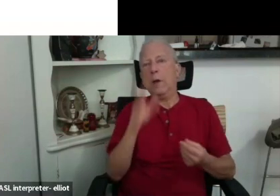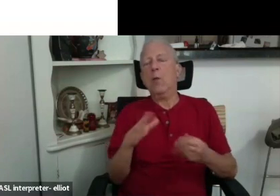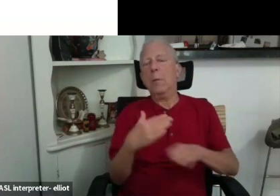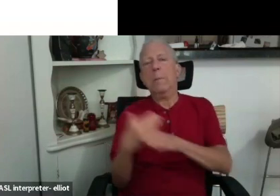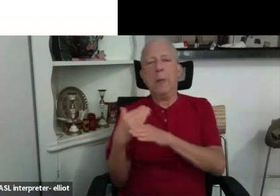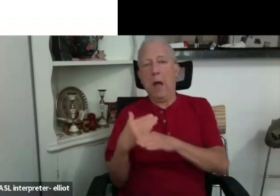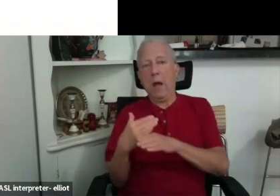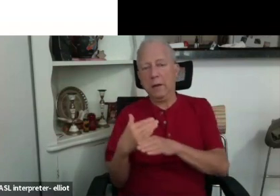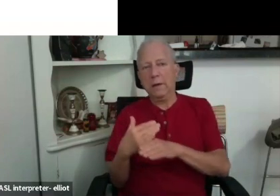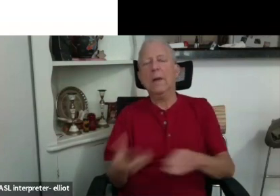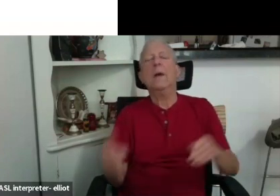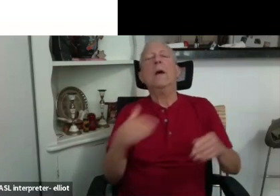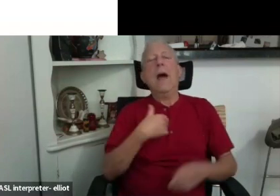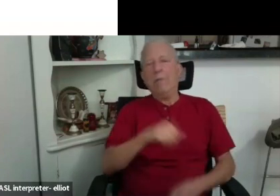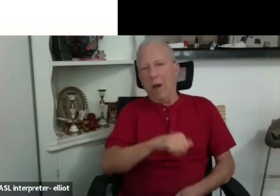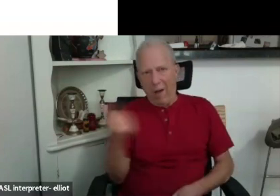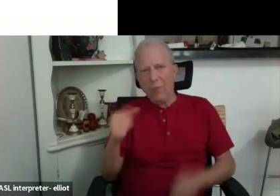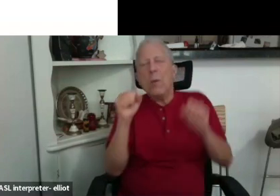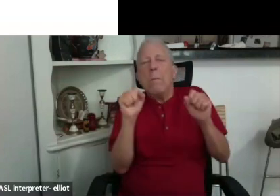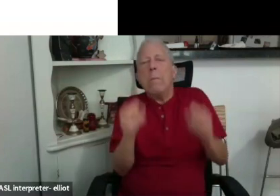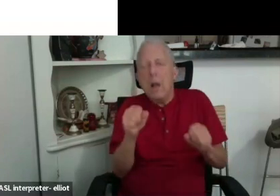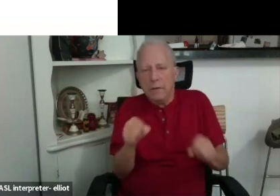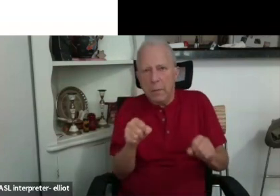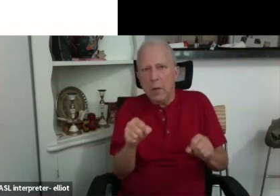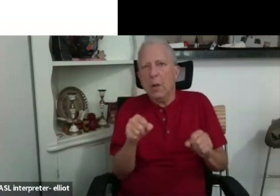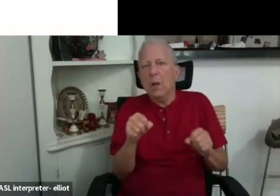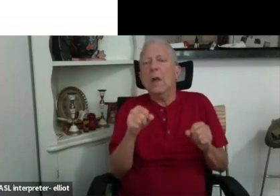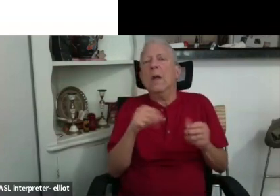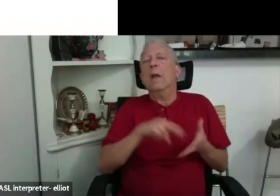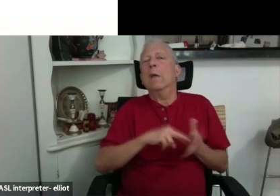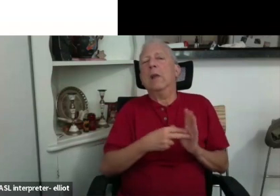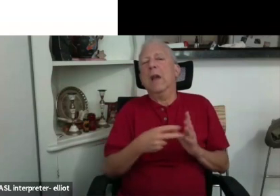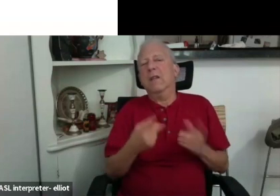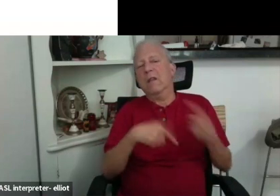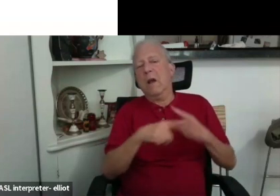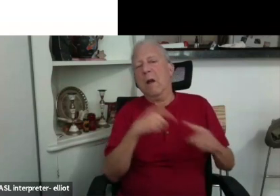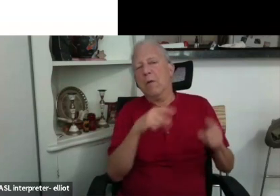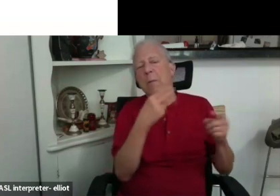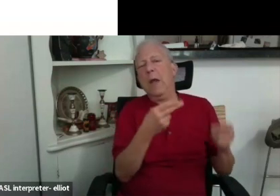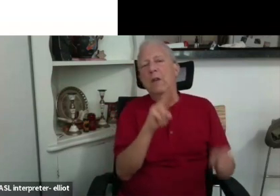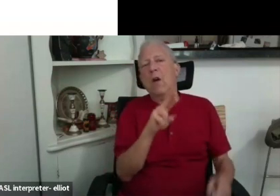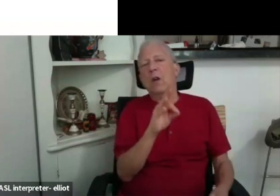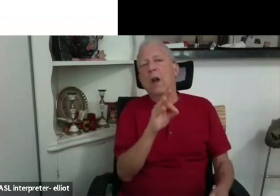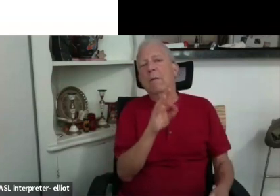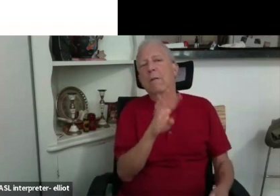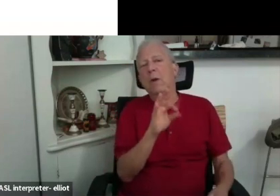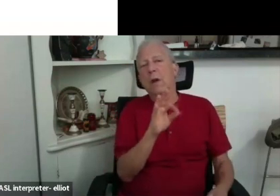blocked, here are other possible implications that come with HR